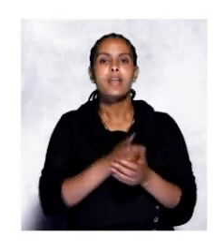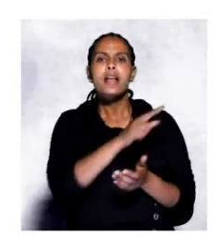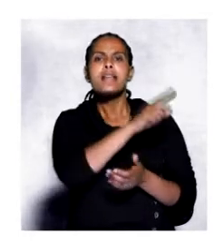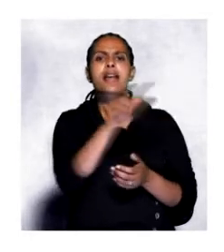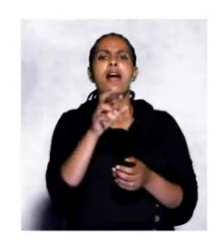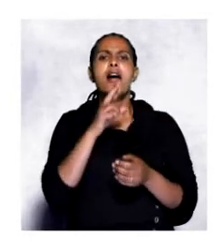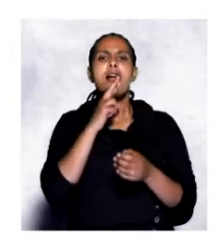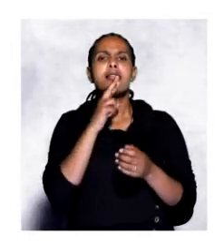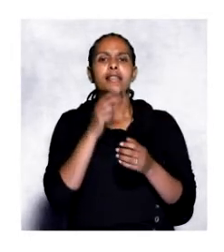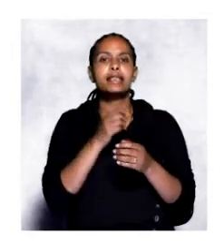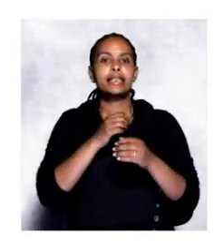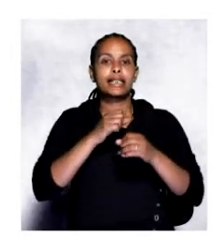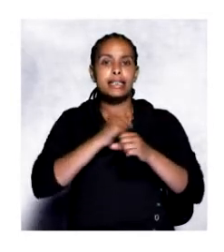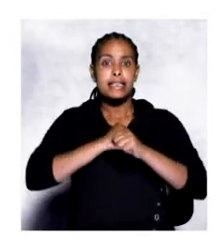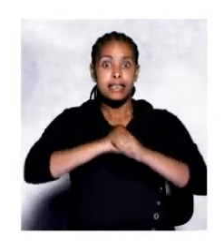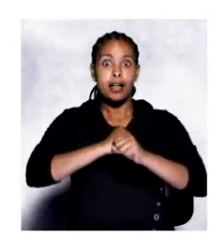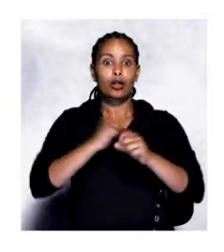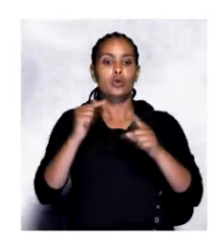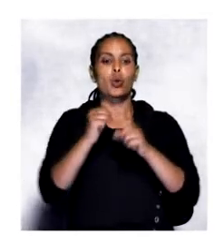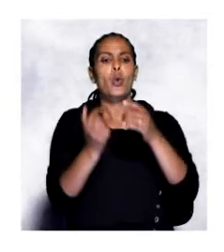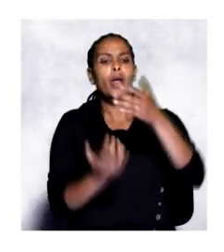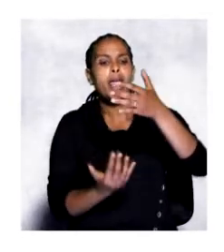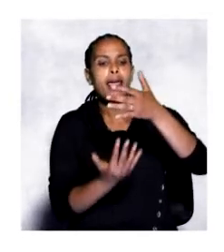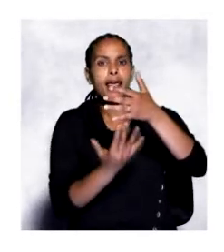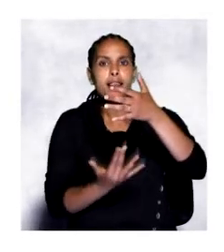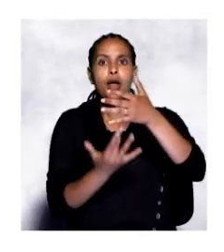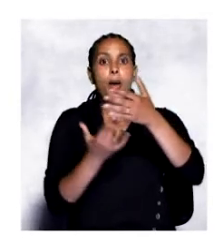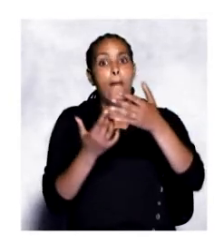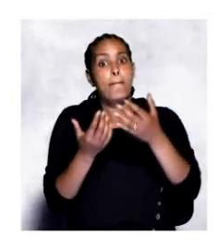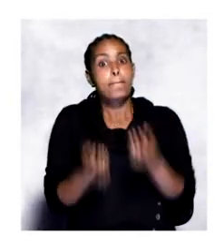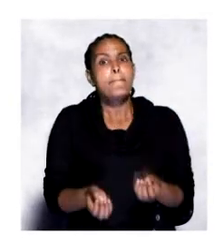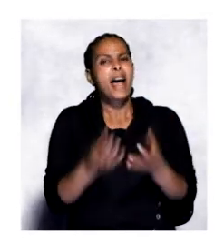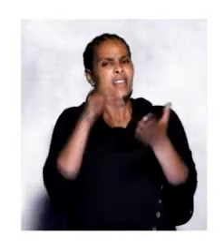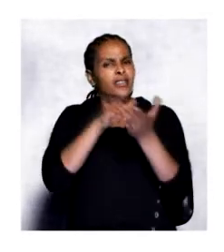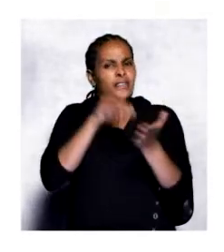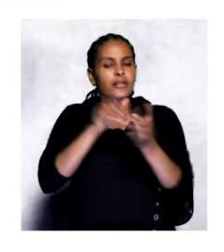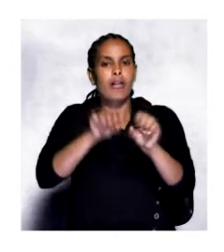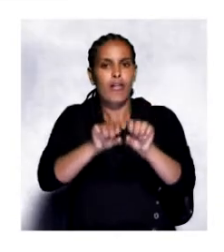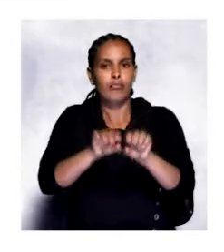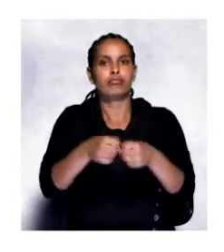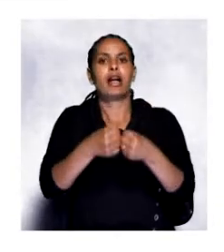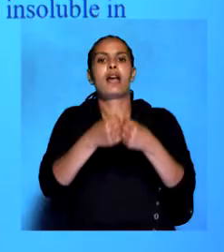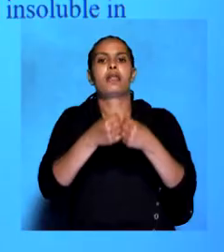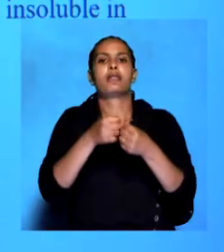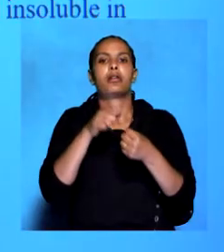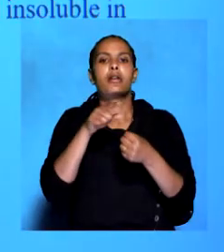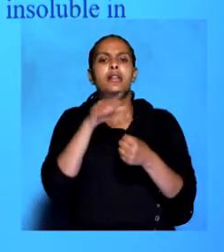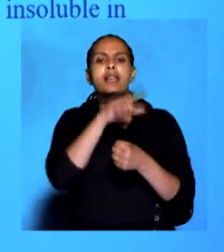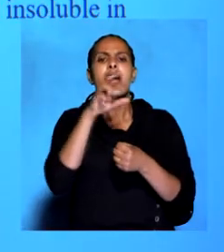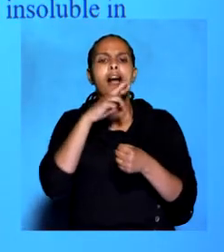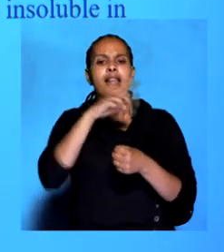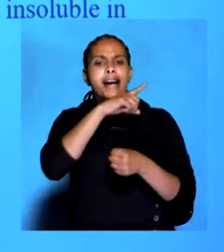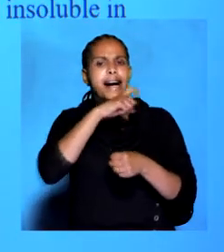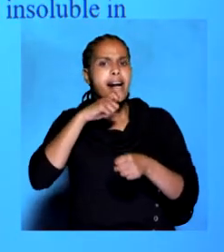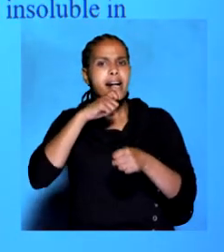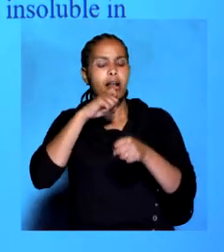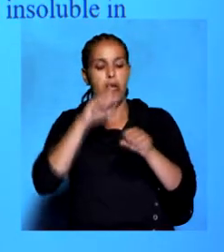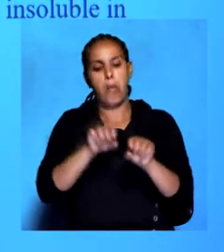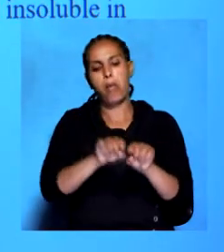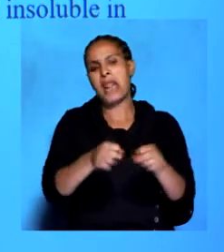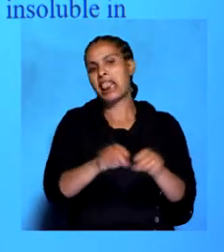They are resistant to heat, but many will break by heat. They are hard and